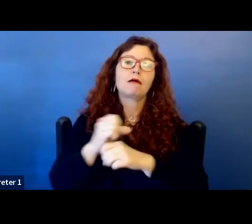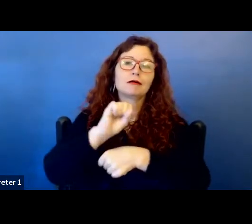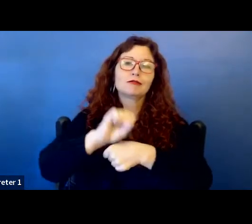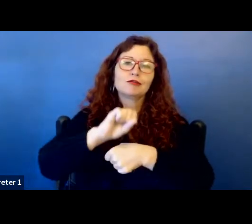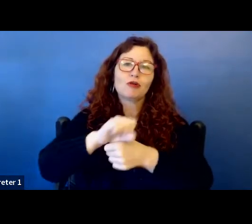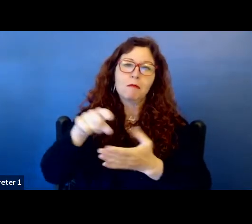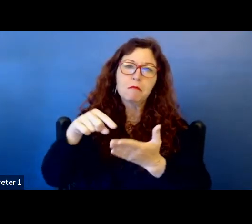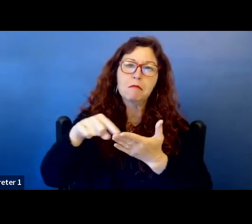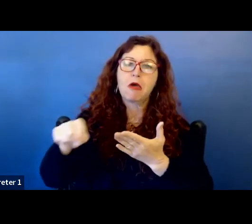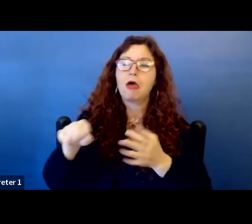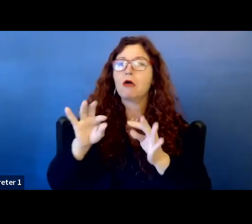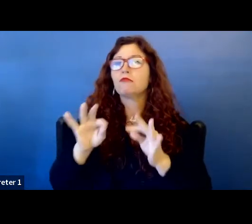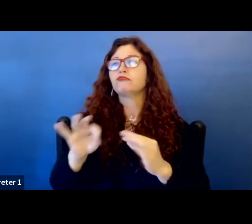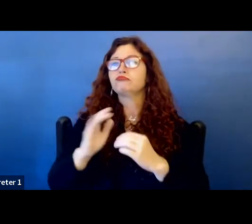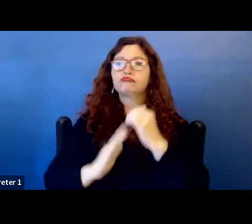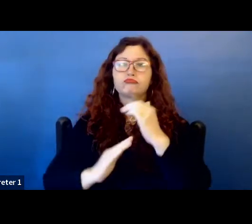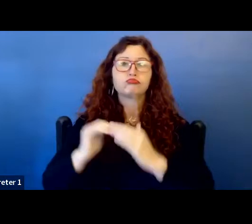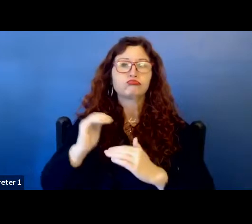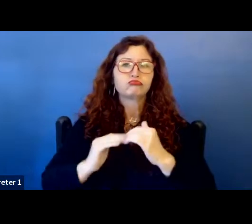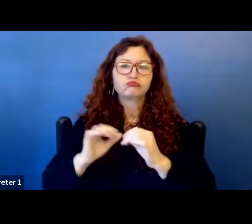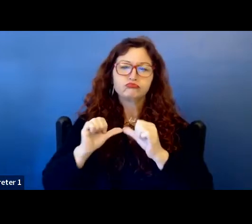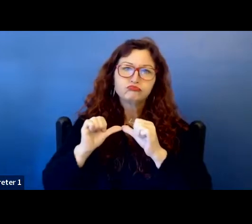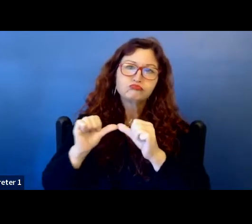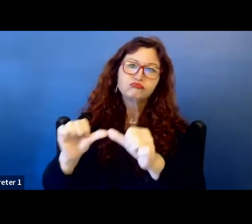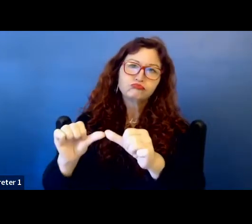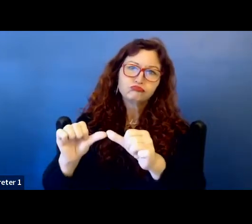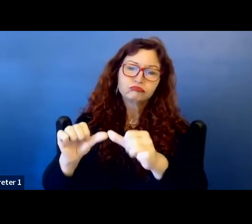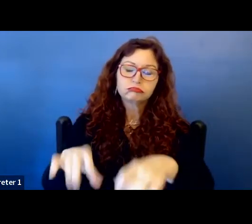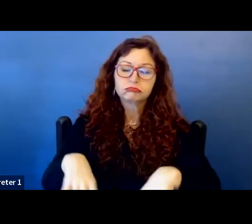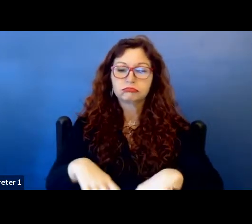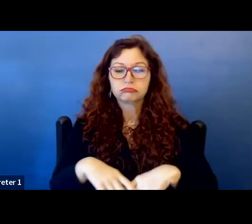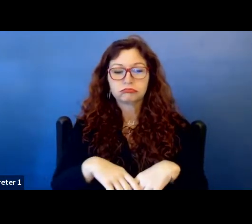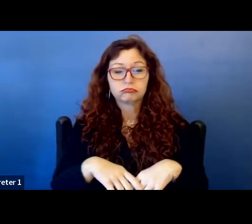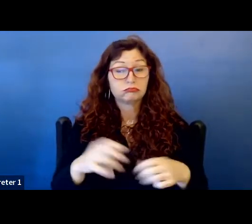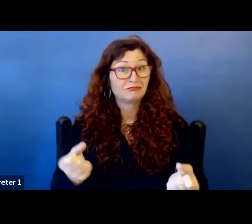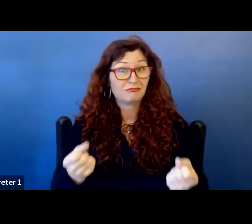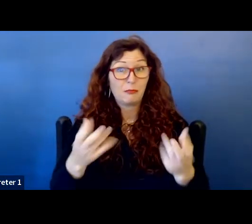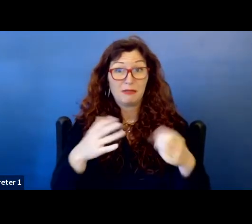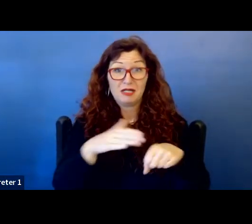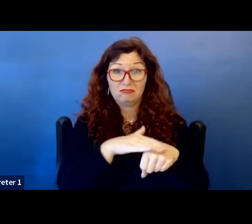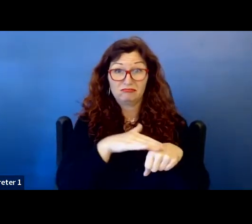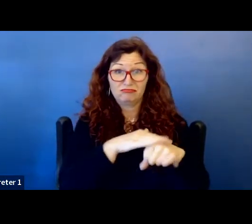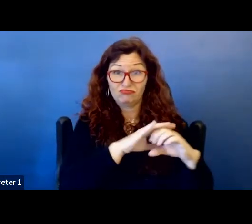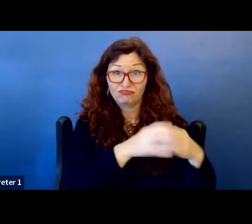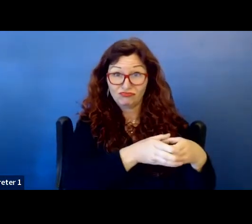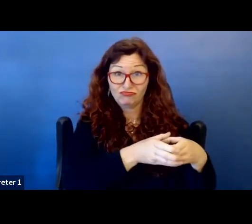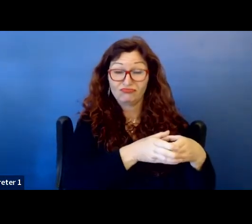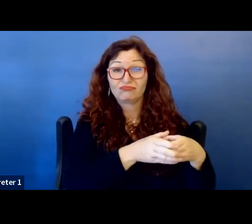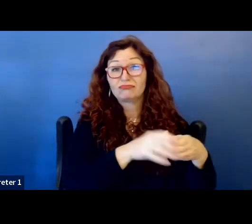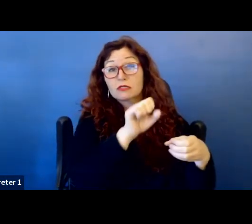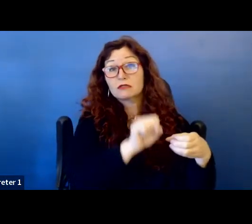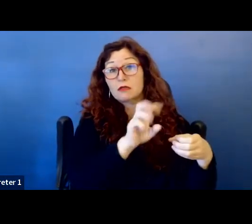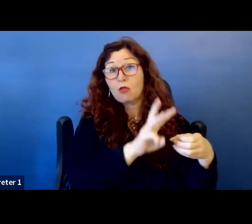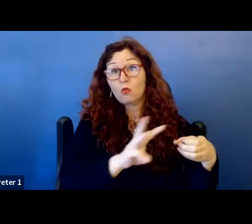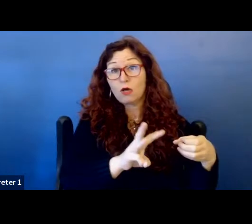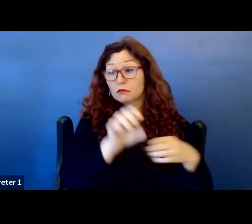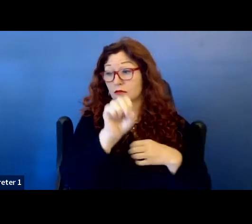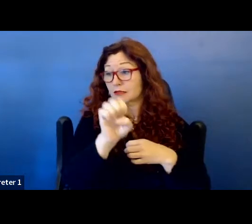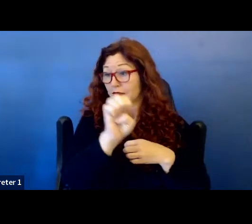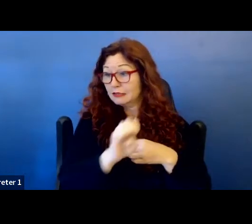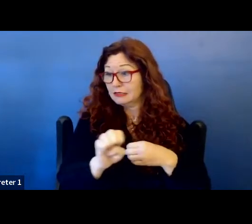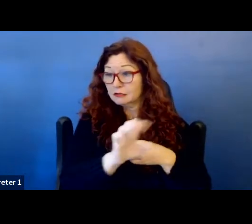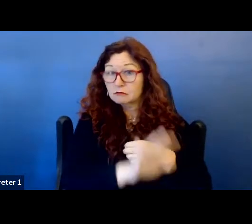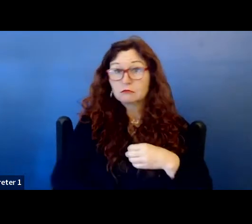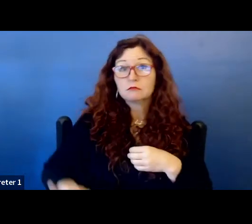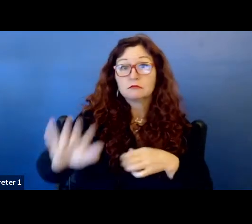efforts and to seem those same goals many tribes in particular that you know located throughout the southwest and the southeastern part of